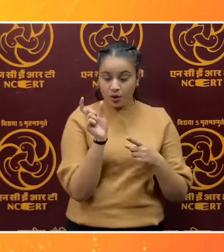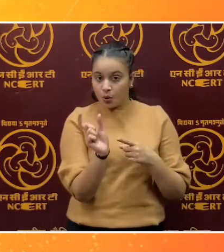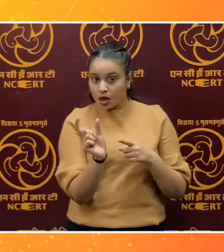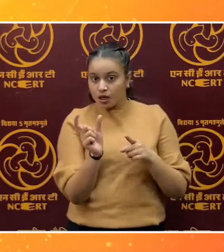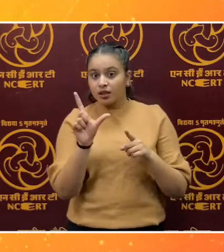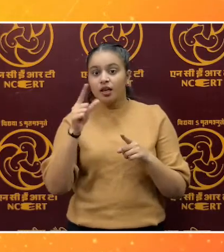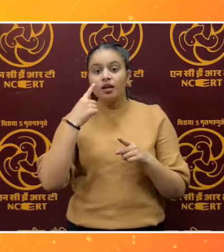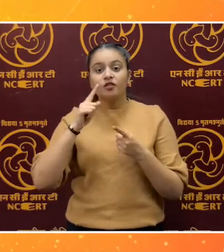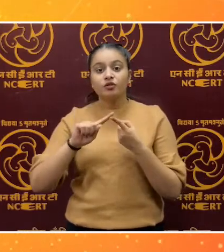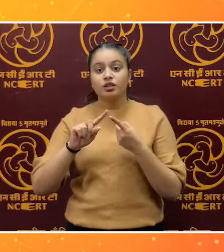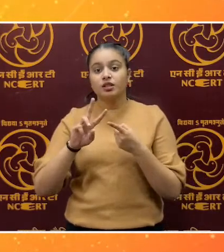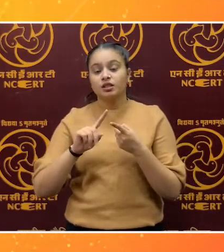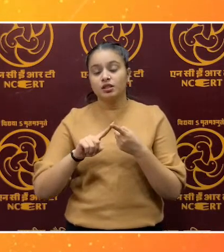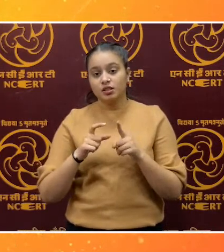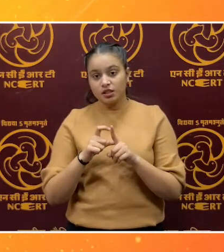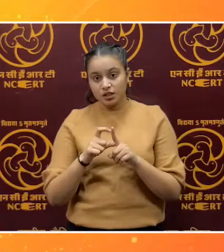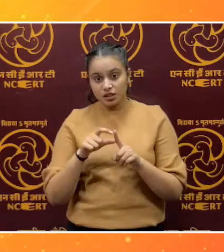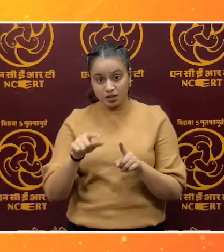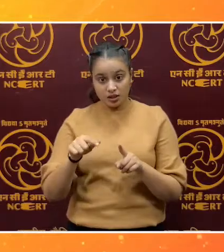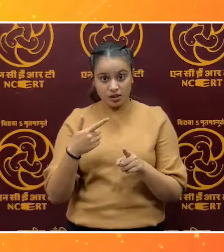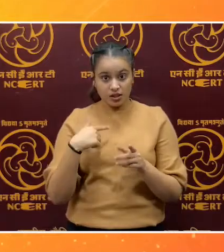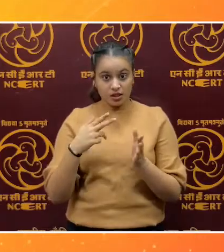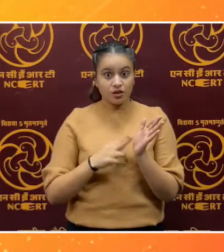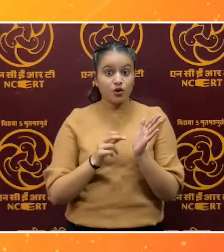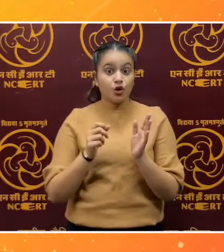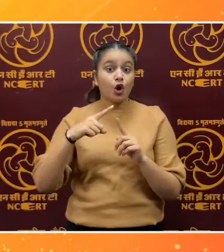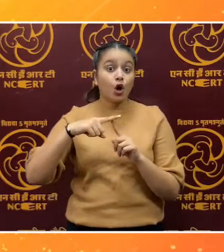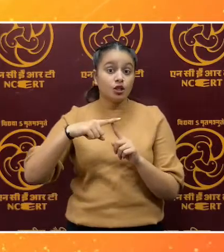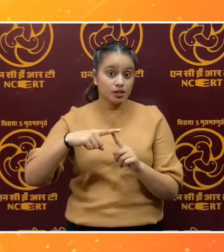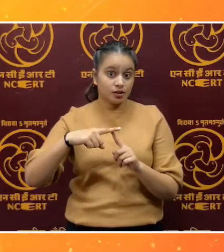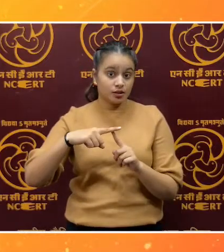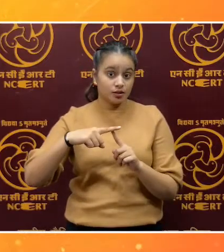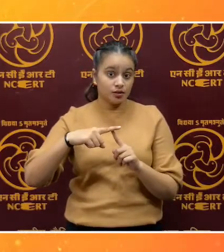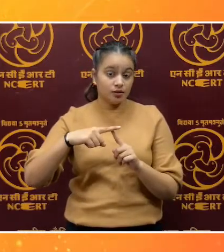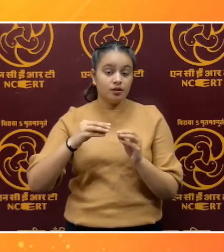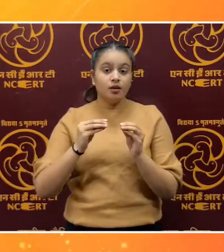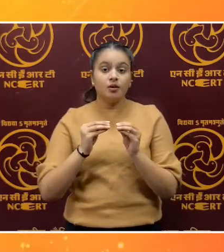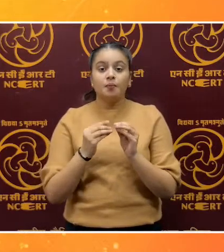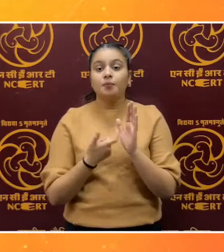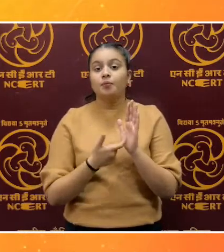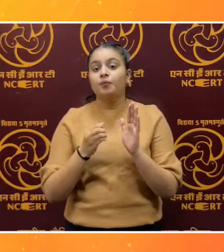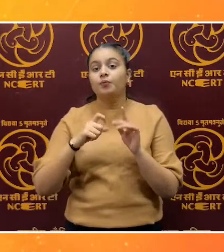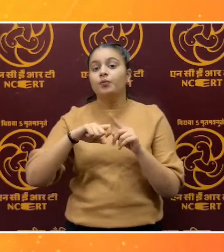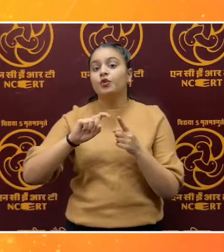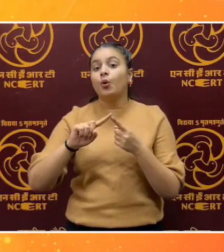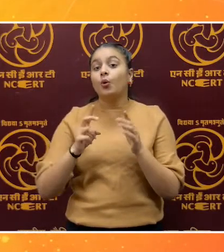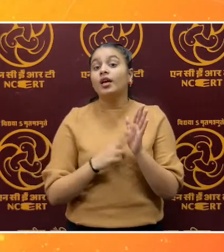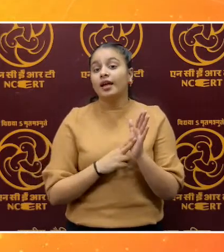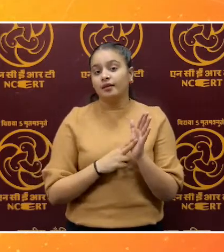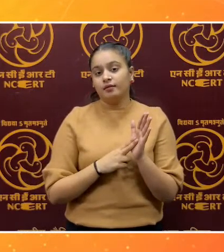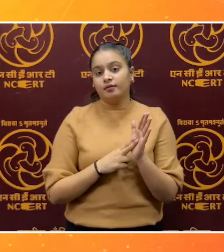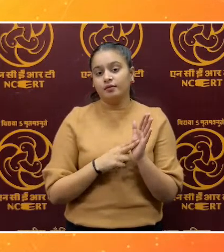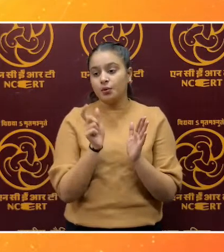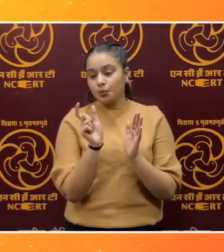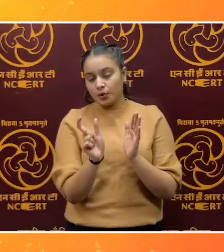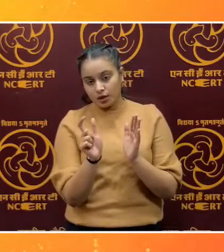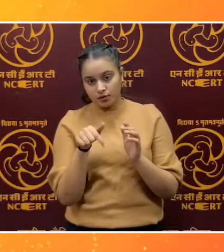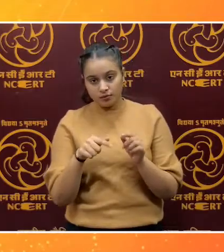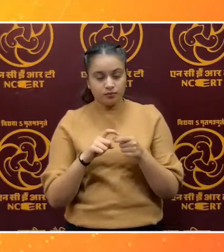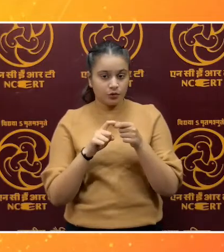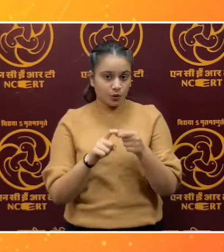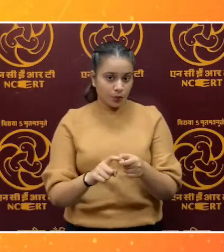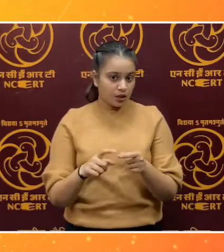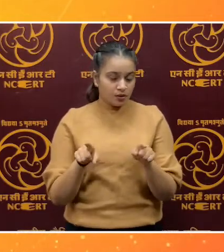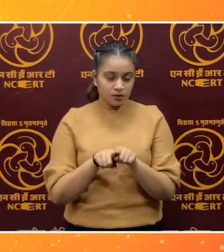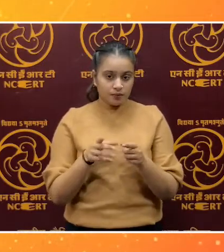is now not. It's a negative. They have not broken the window. Now this is a question. This is the last one